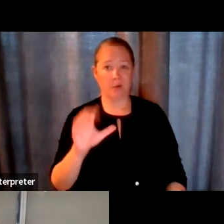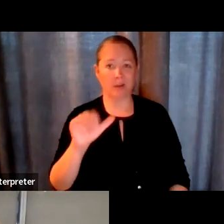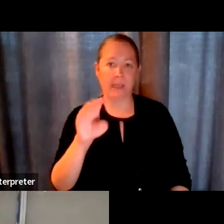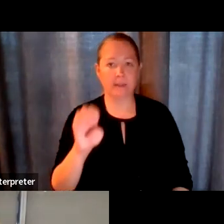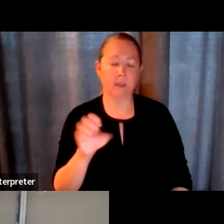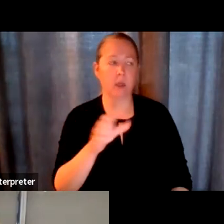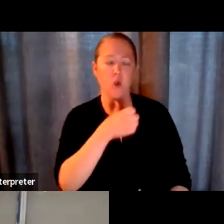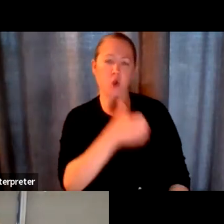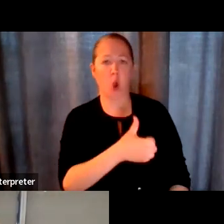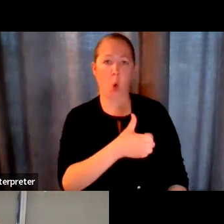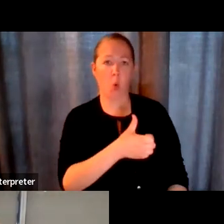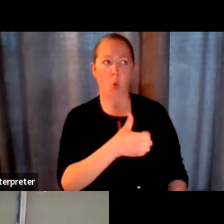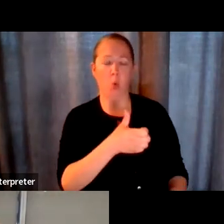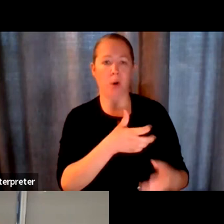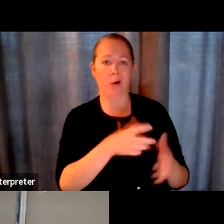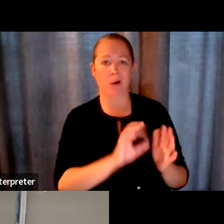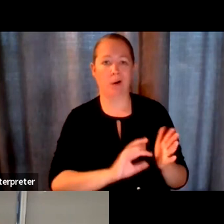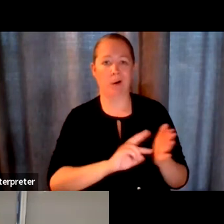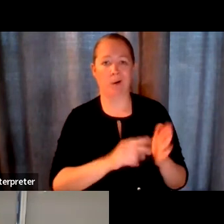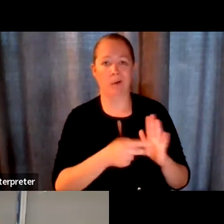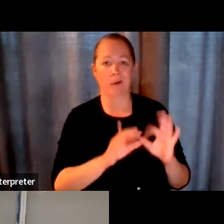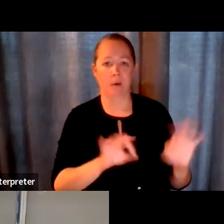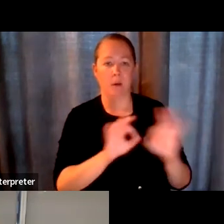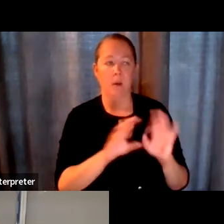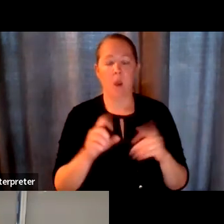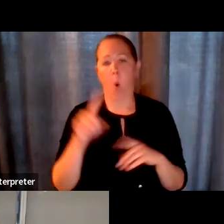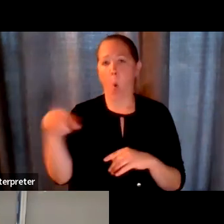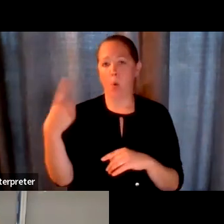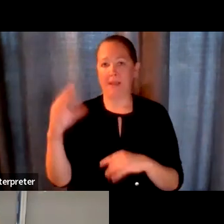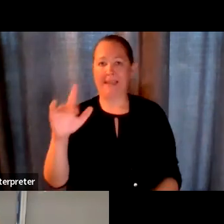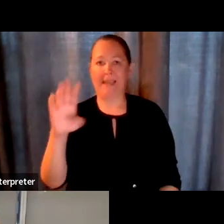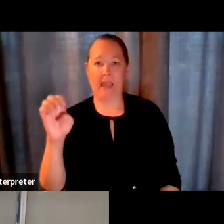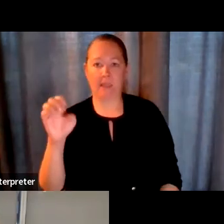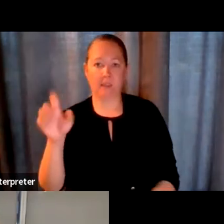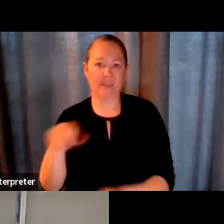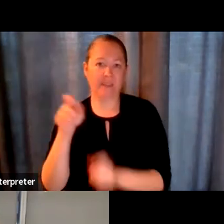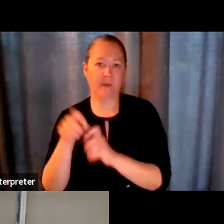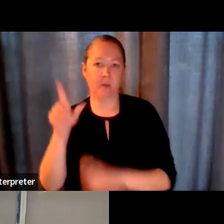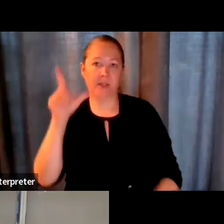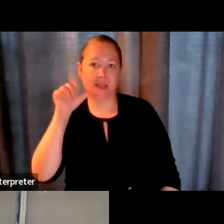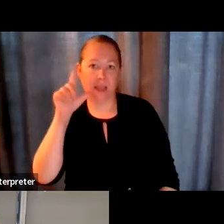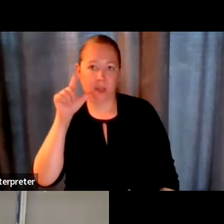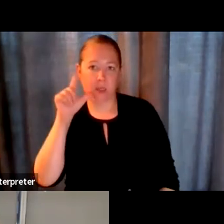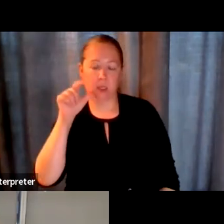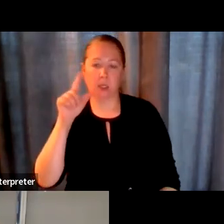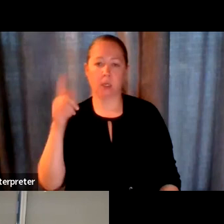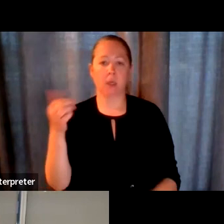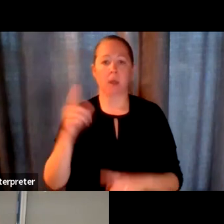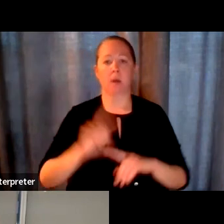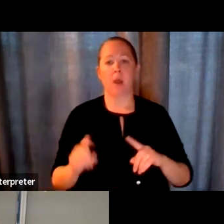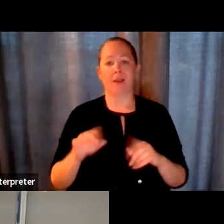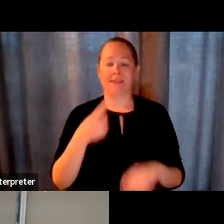only cases that are explicitly overturned is Lemon, and the court got rid of the endorsement test. But it did explicitly